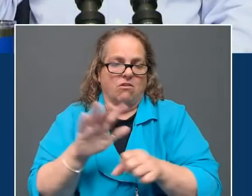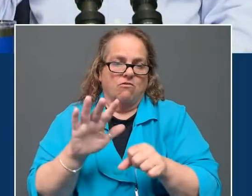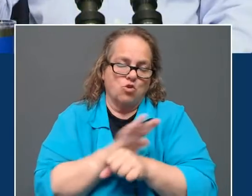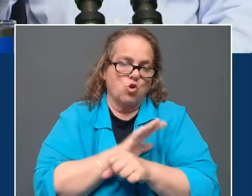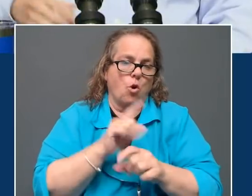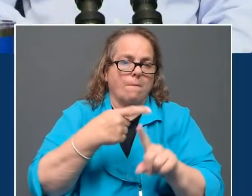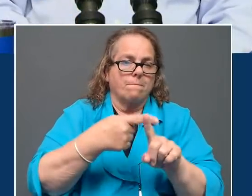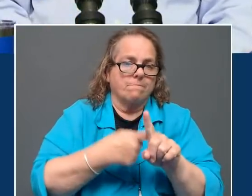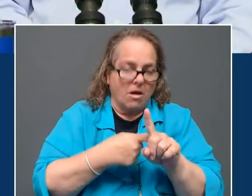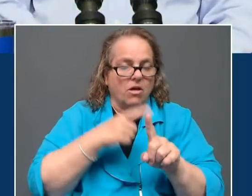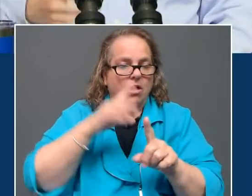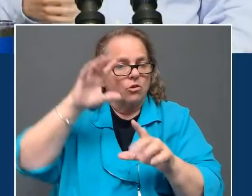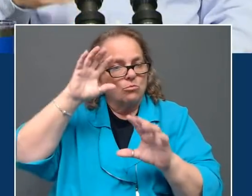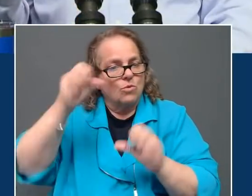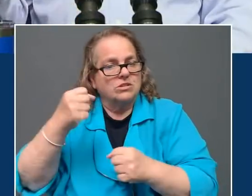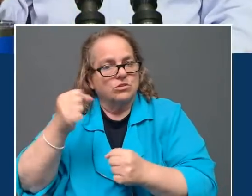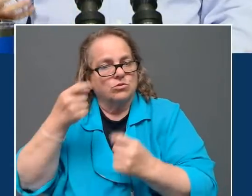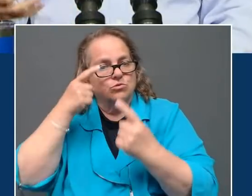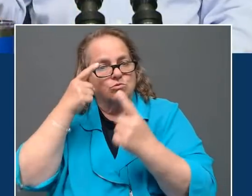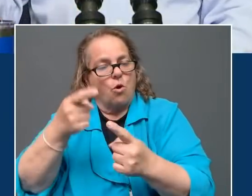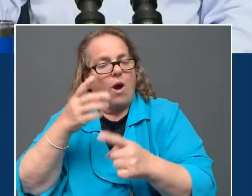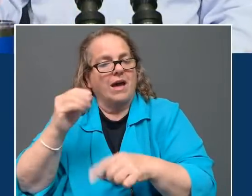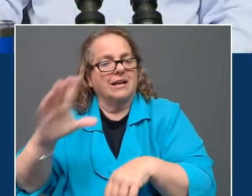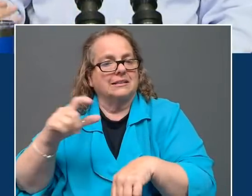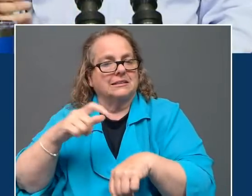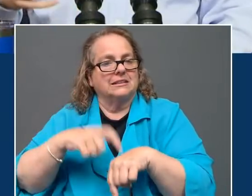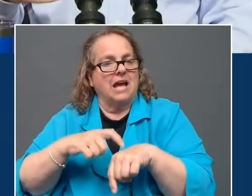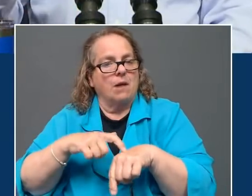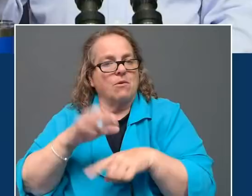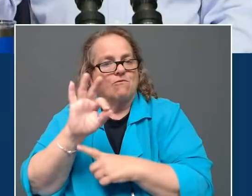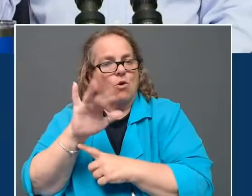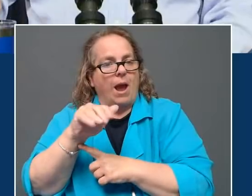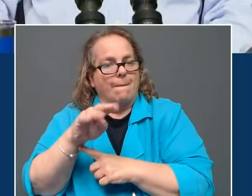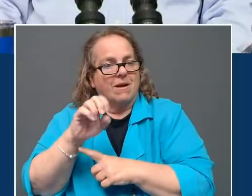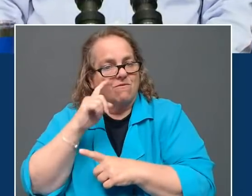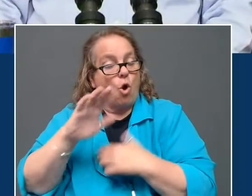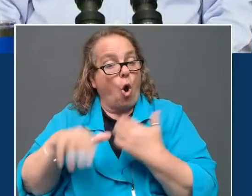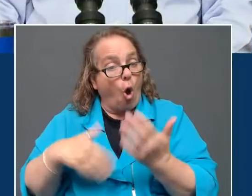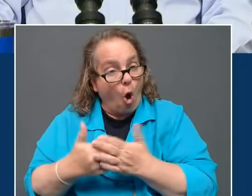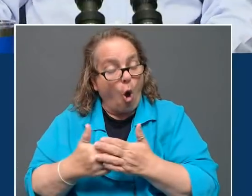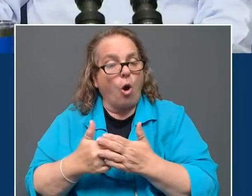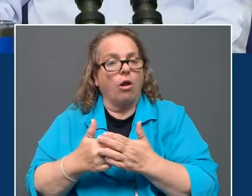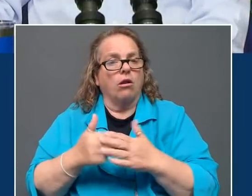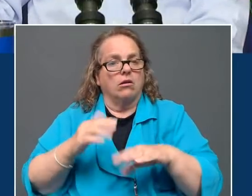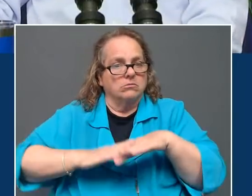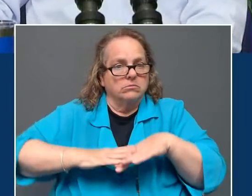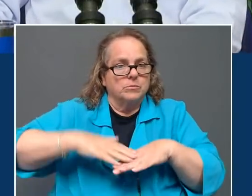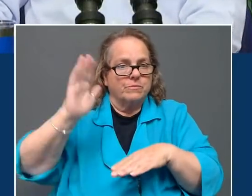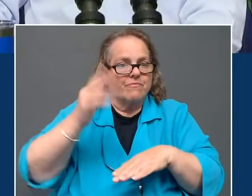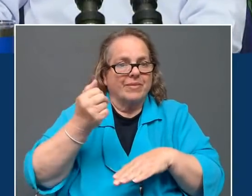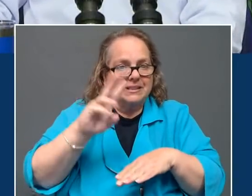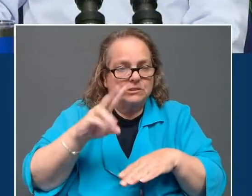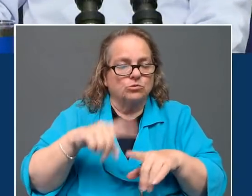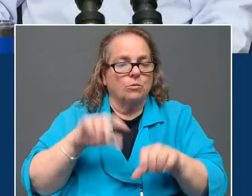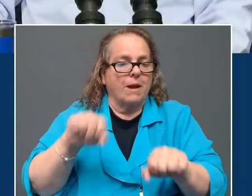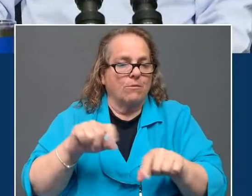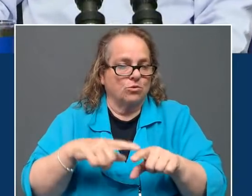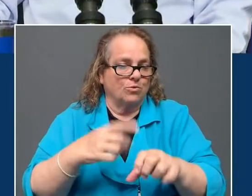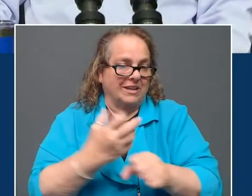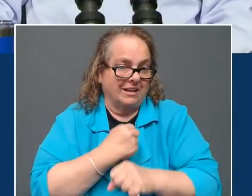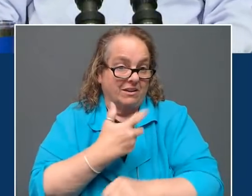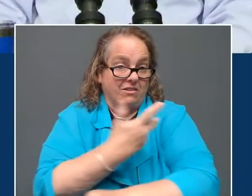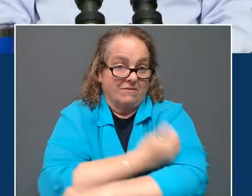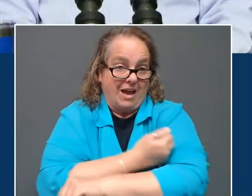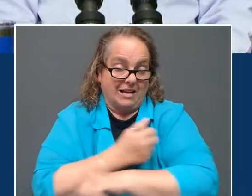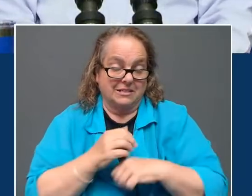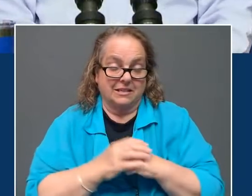and his timeline for all eligible Americans 16 and up being able to get the vaccine. We're